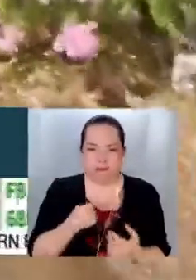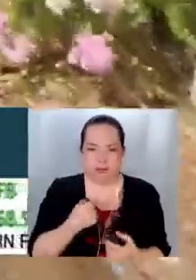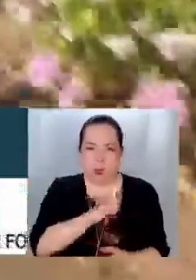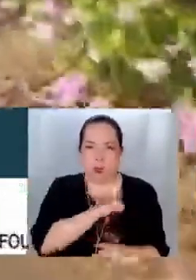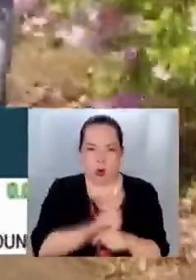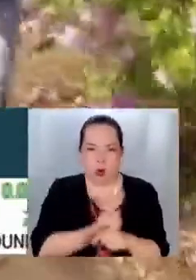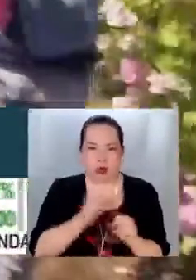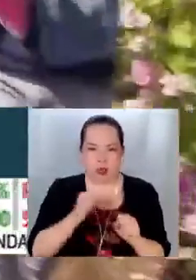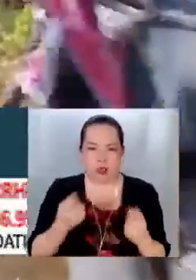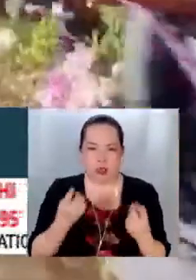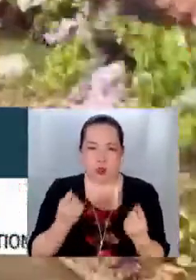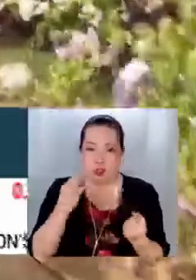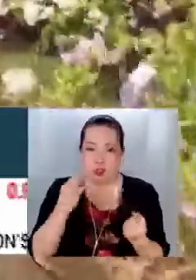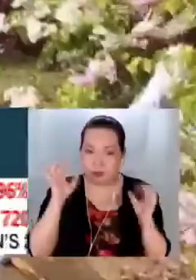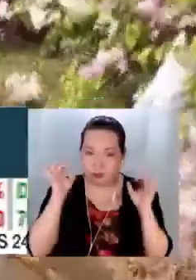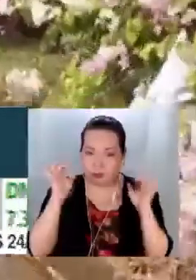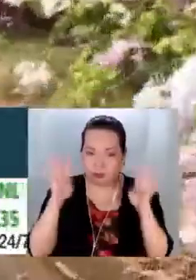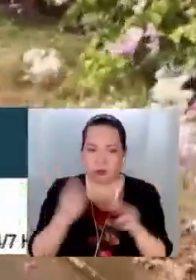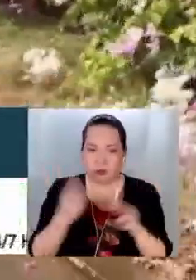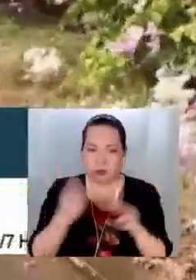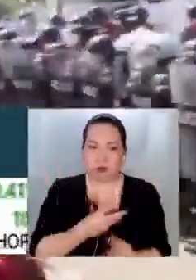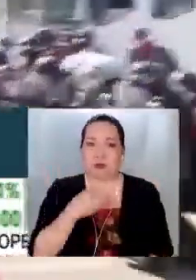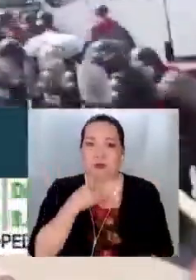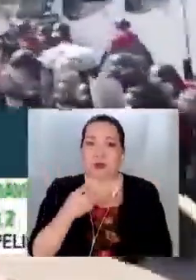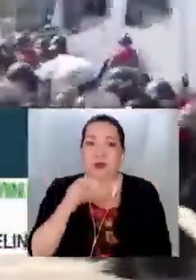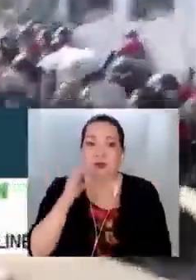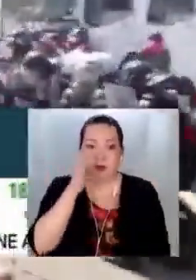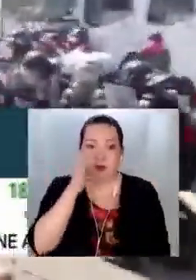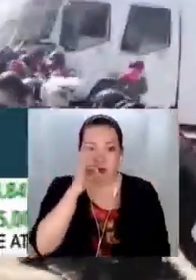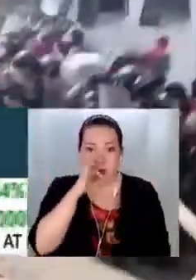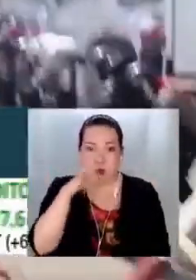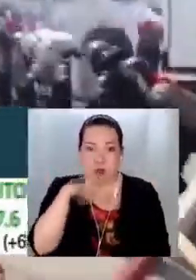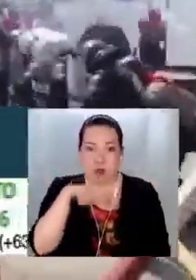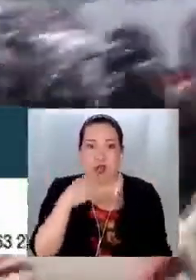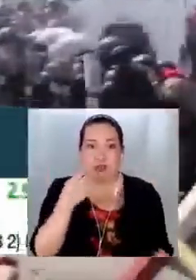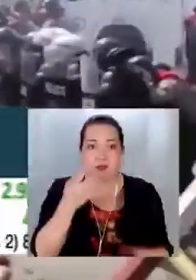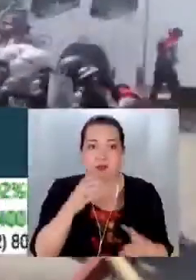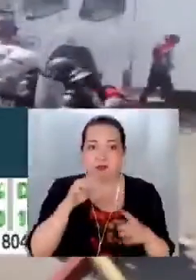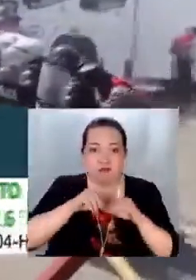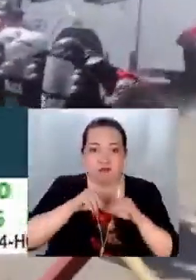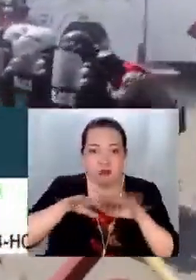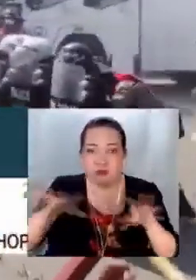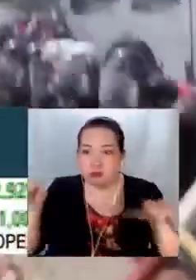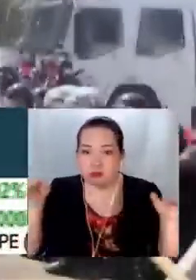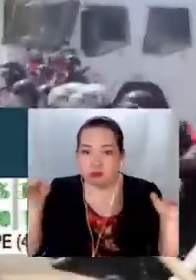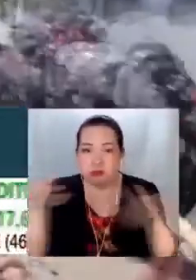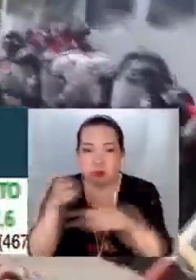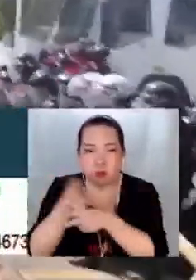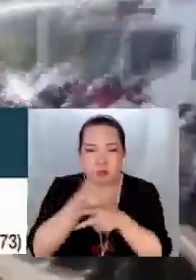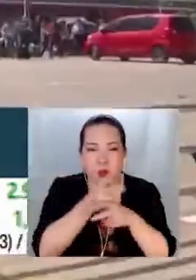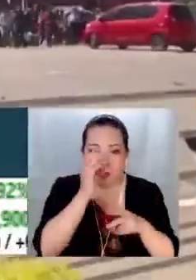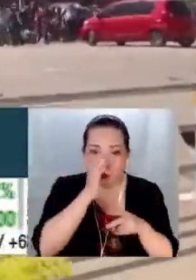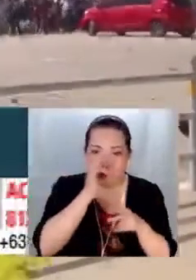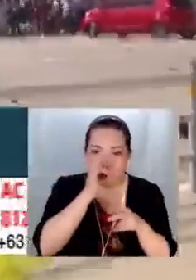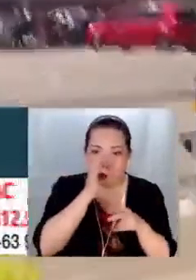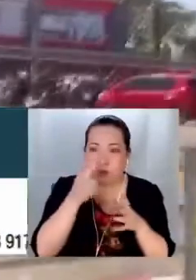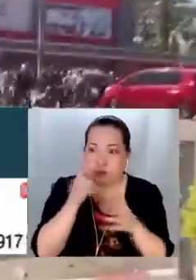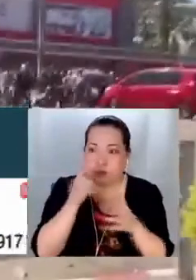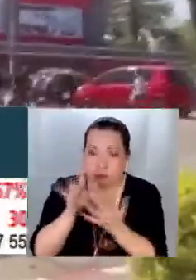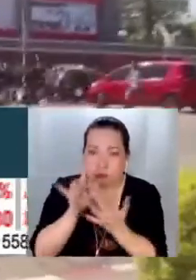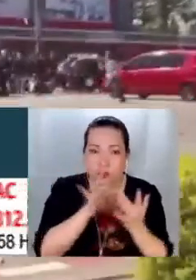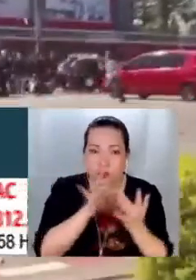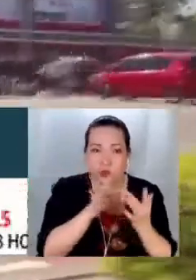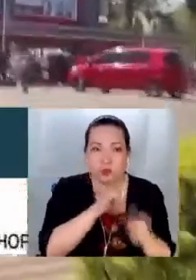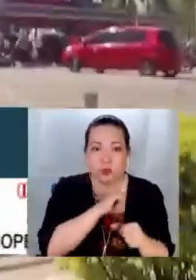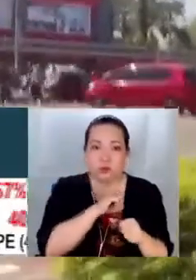Capunan adds more Philippine representatives have been deployed in Myanmar to ensure Filipinos keep in touch with authorities amid a ban on social